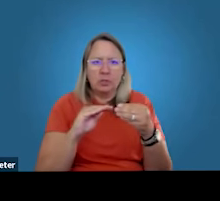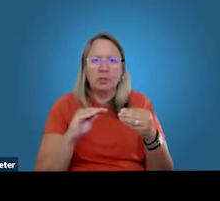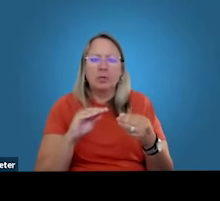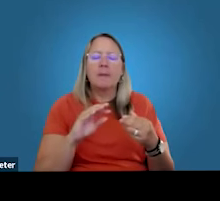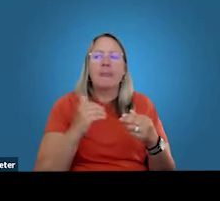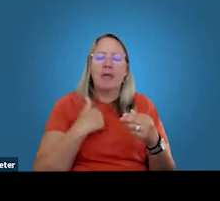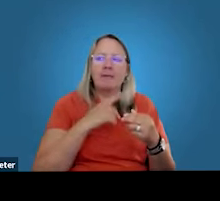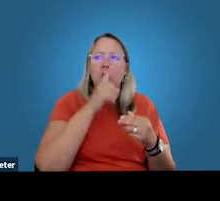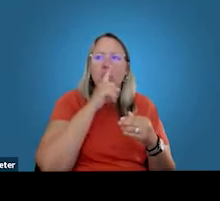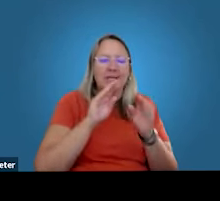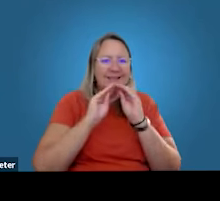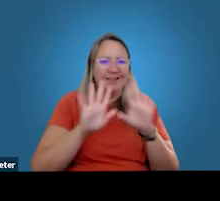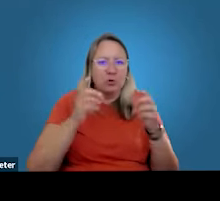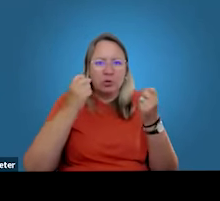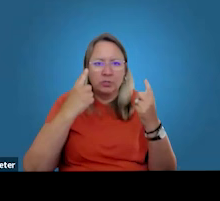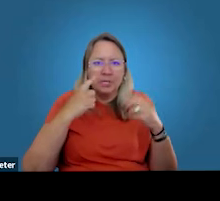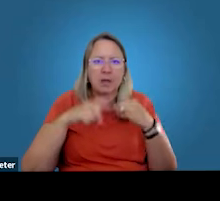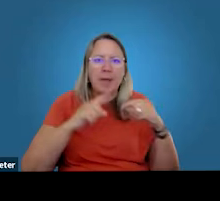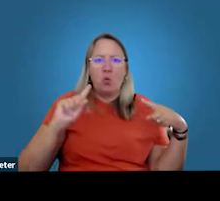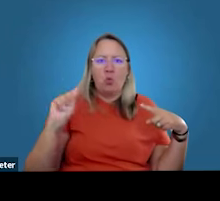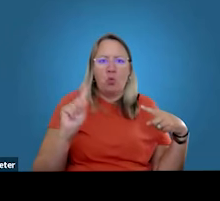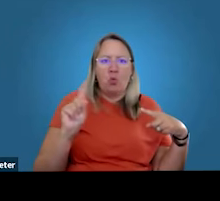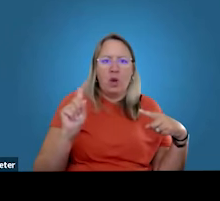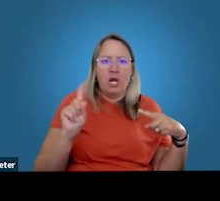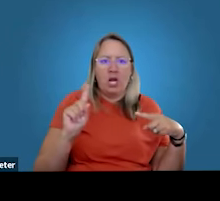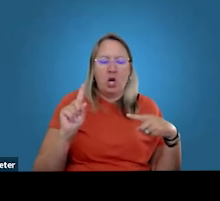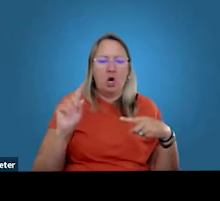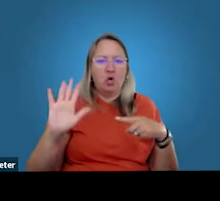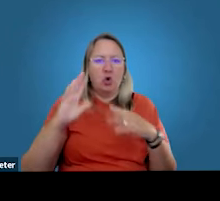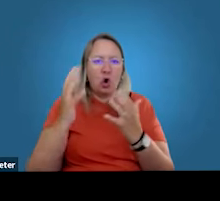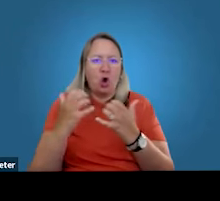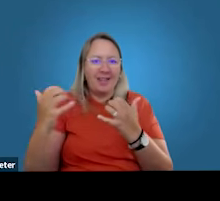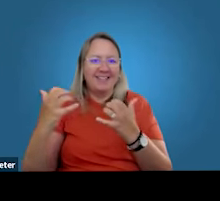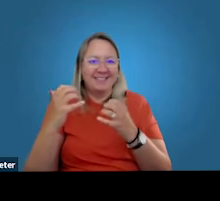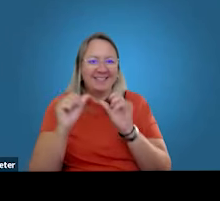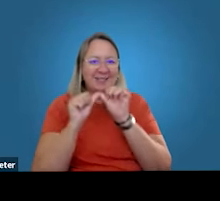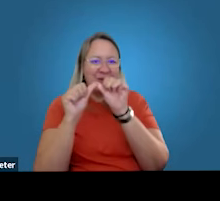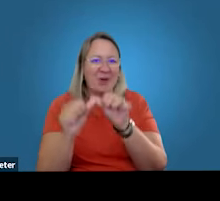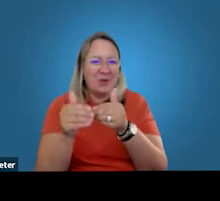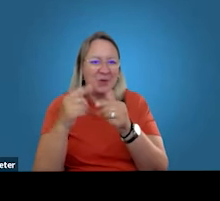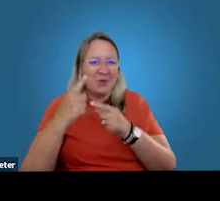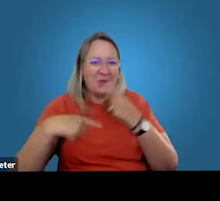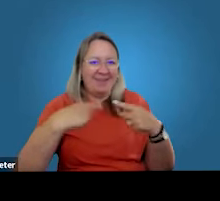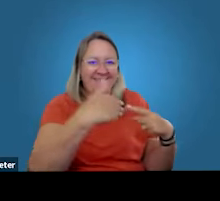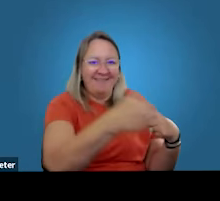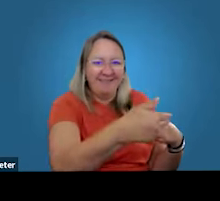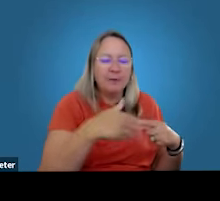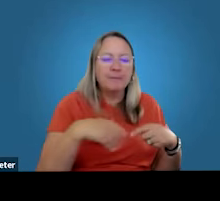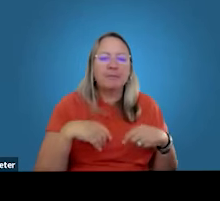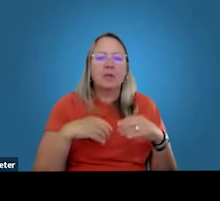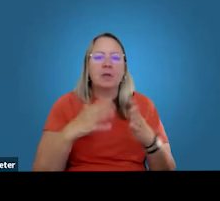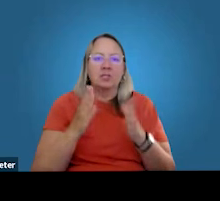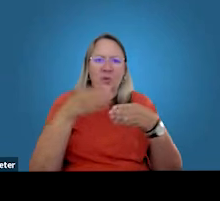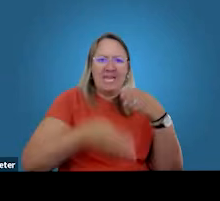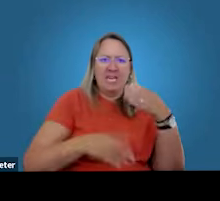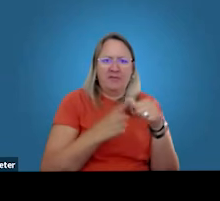a really clear understanding of where you're taking your audience at the end. So it doesn't mean that you are saying ending